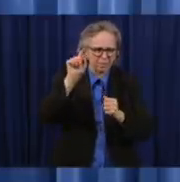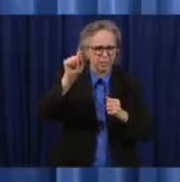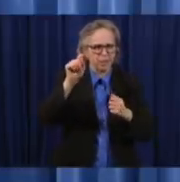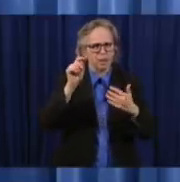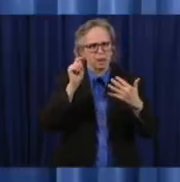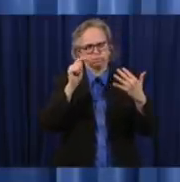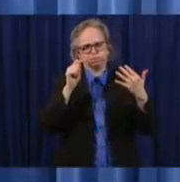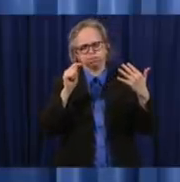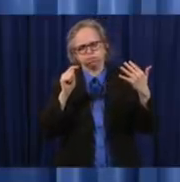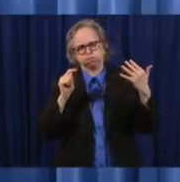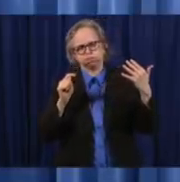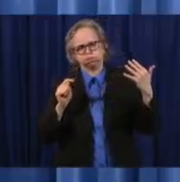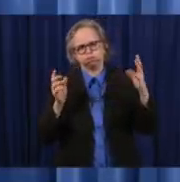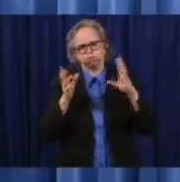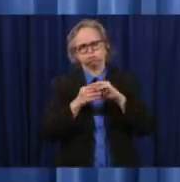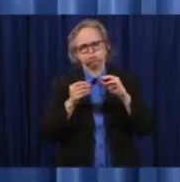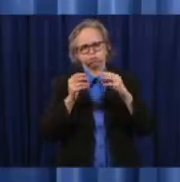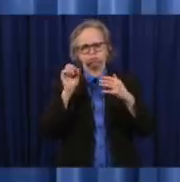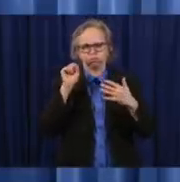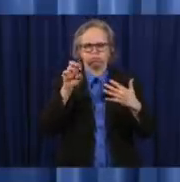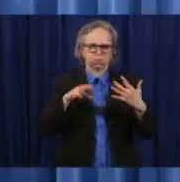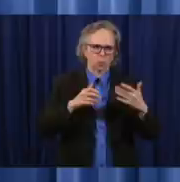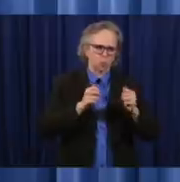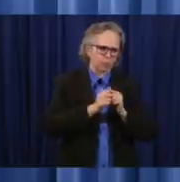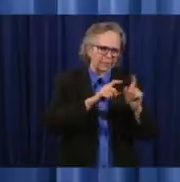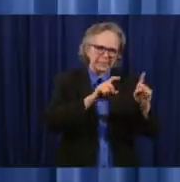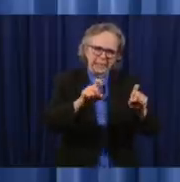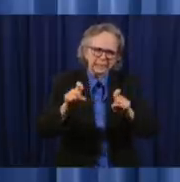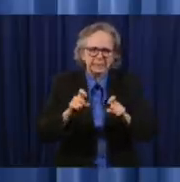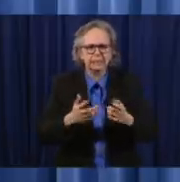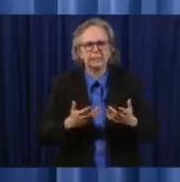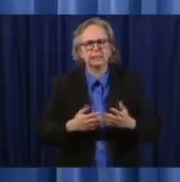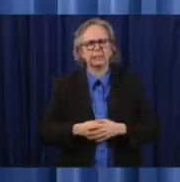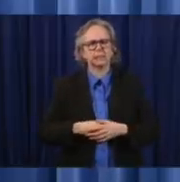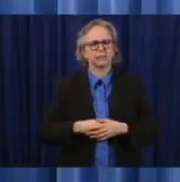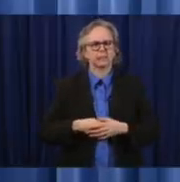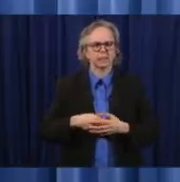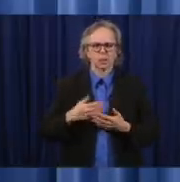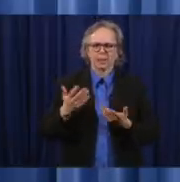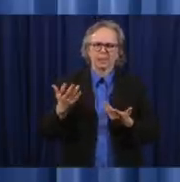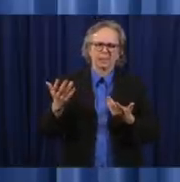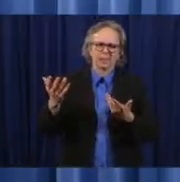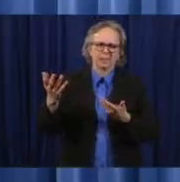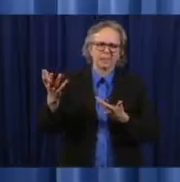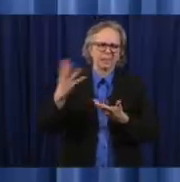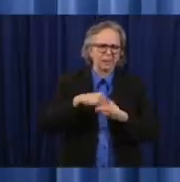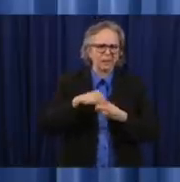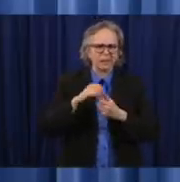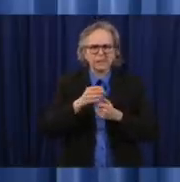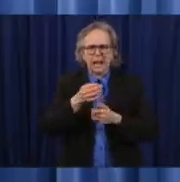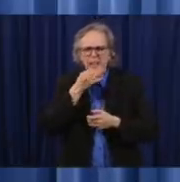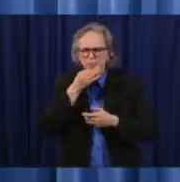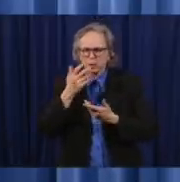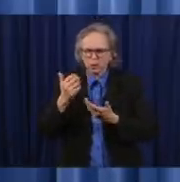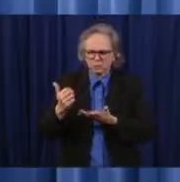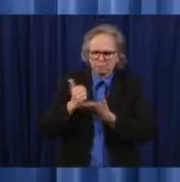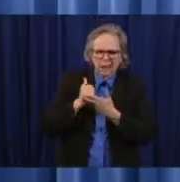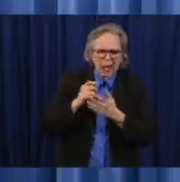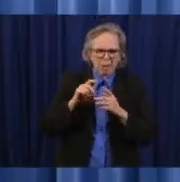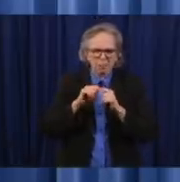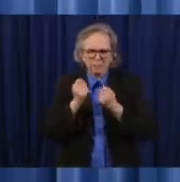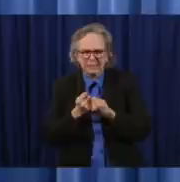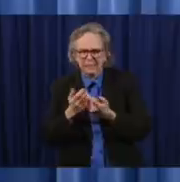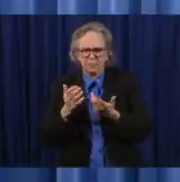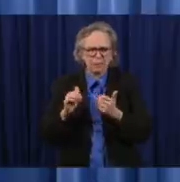with a lot of tests. We've brought in the best experts that we can find. And as far